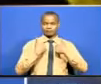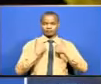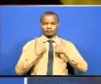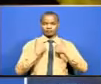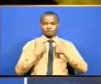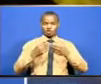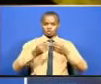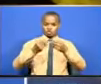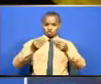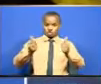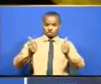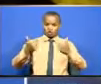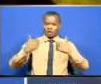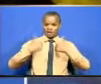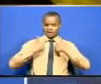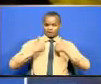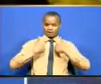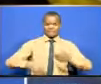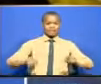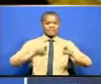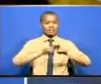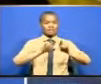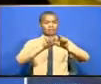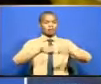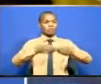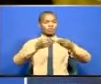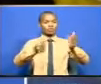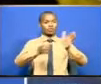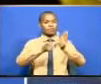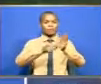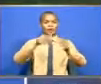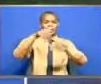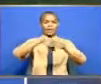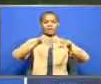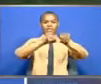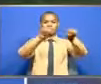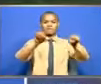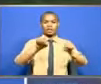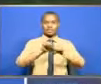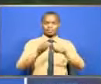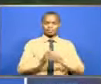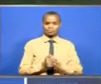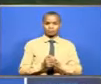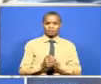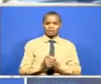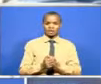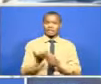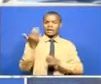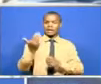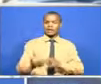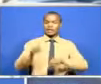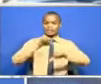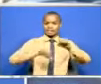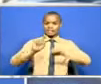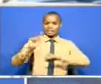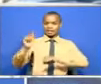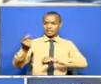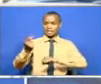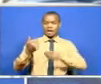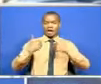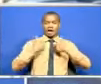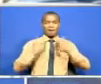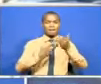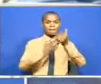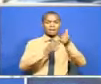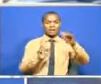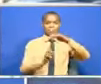provide solutions to some of the challenges in a dynamic society. The Young Scientist Kenya is an initiative of both the Ministry of Health